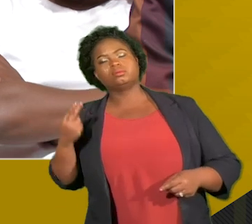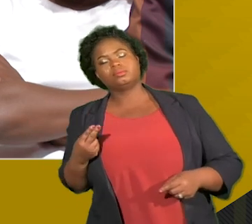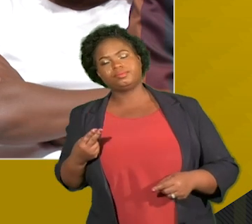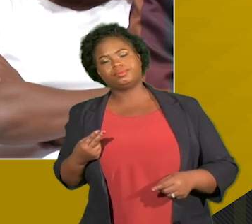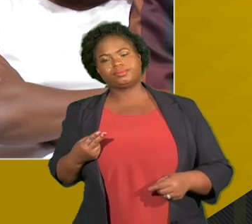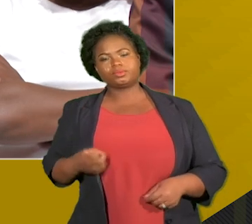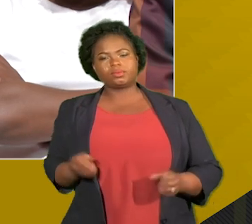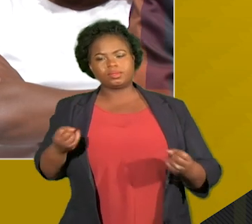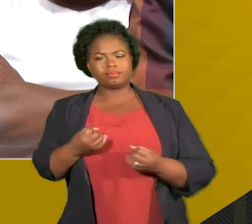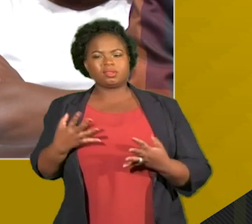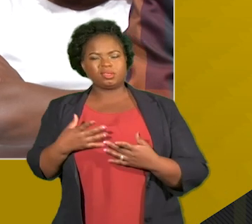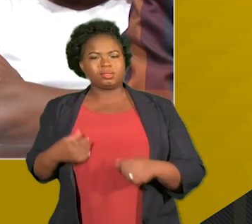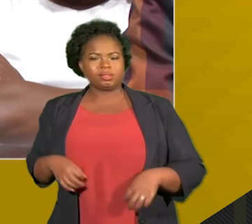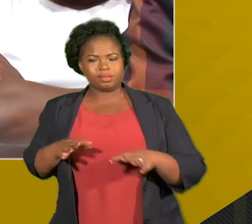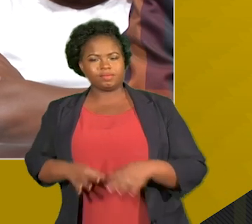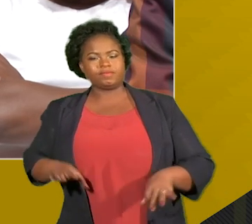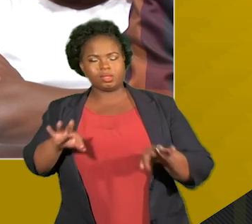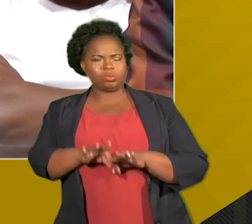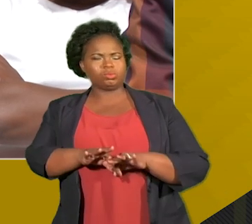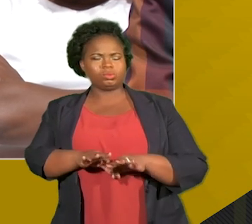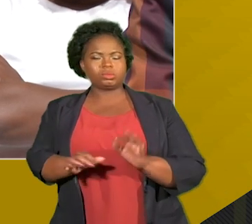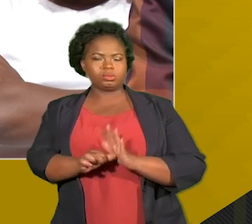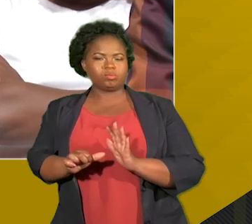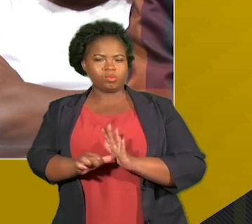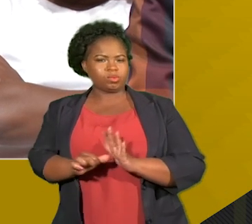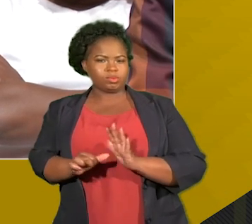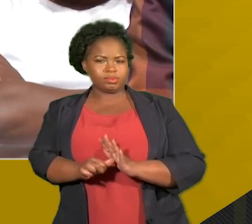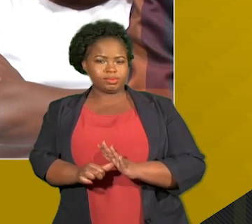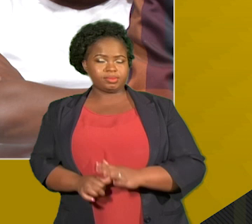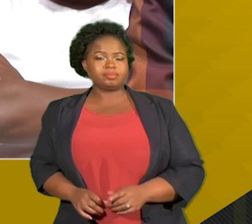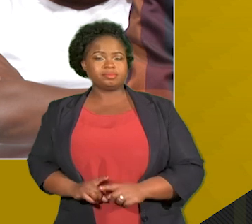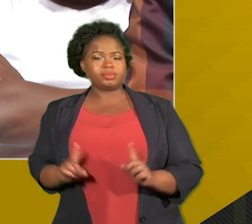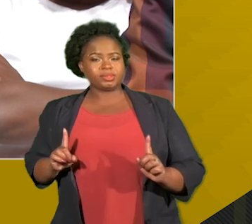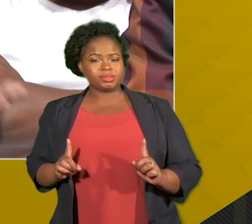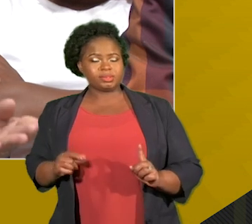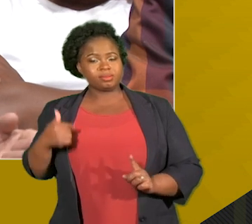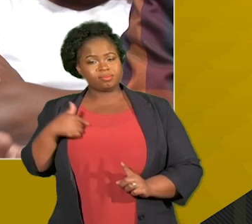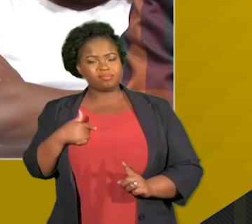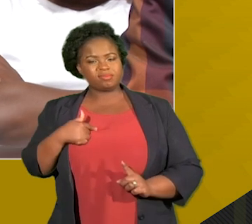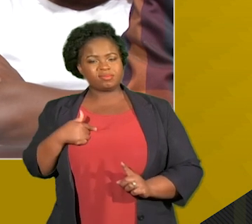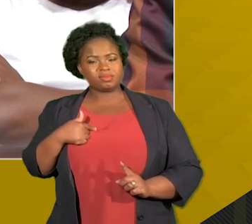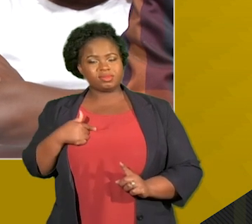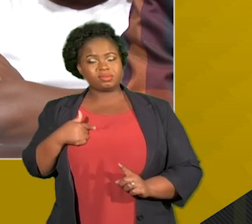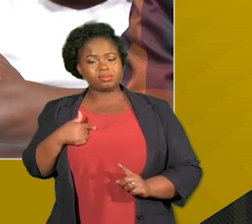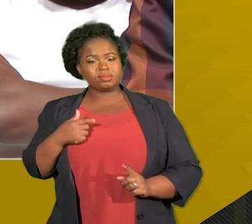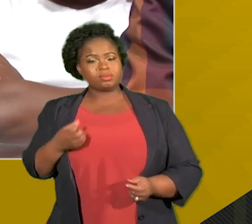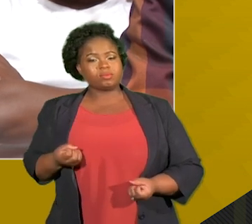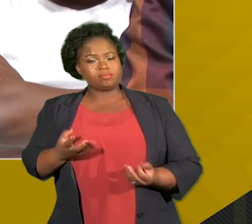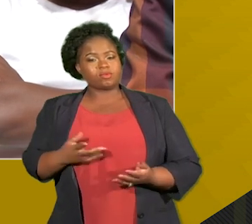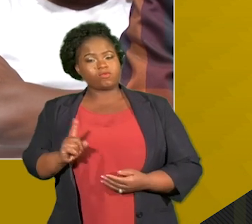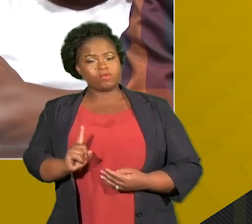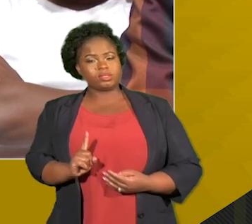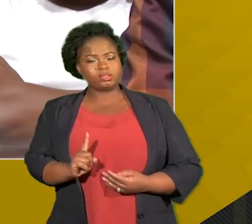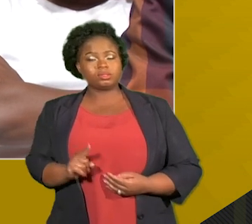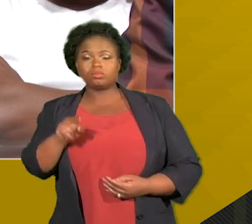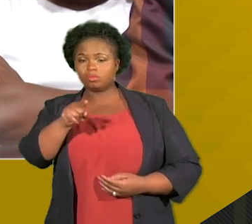inherent intrinsic values of art are very important. But you know, where I come from, what I provide to our studio is that you